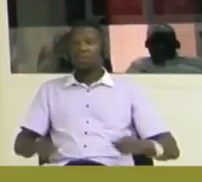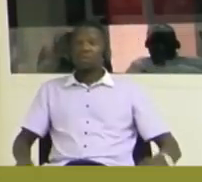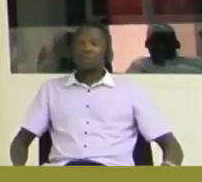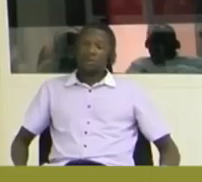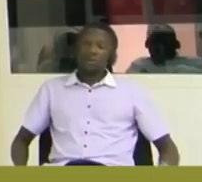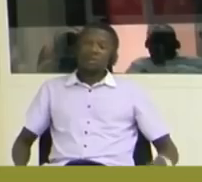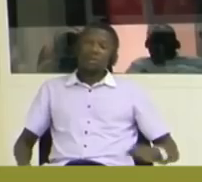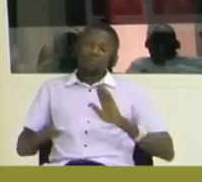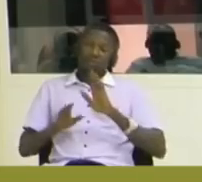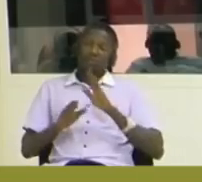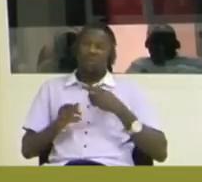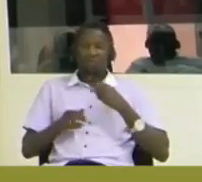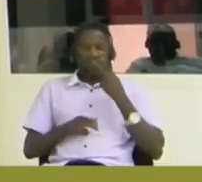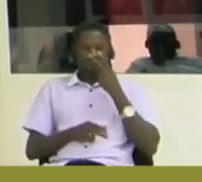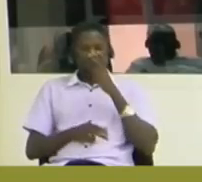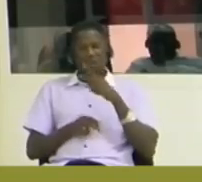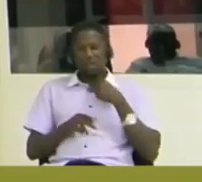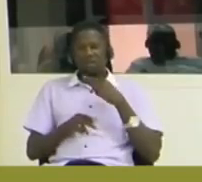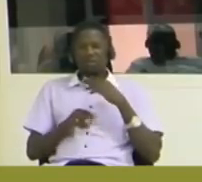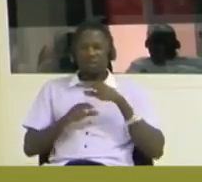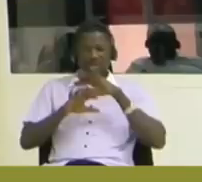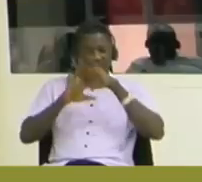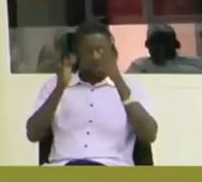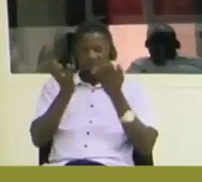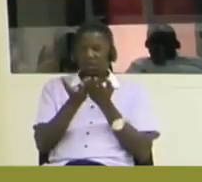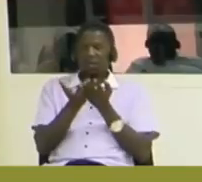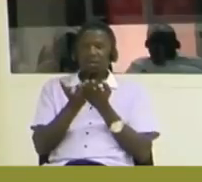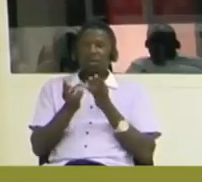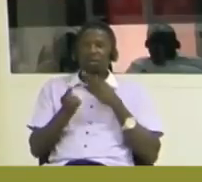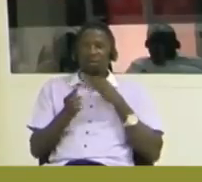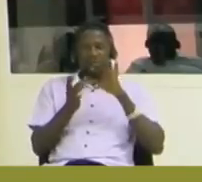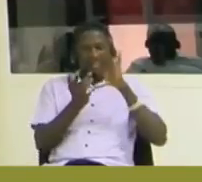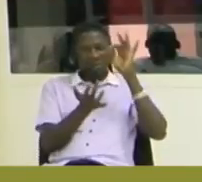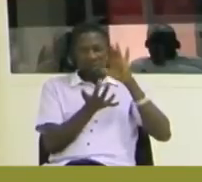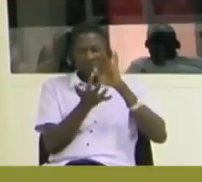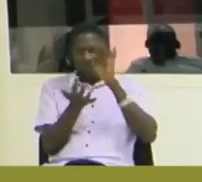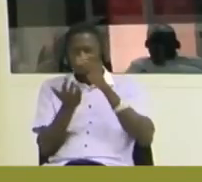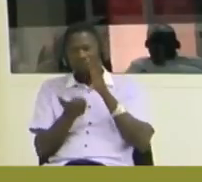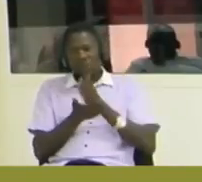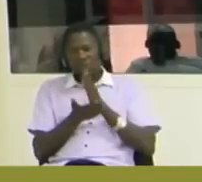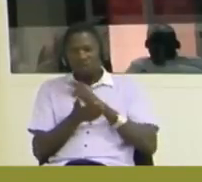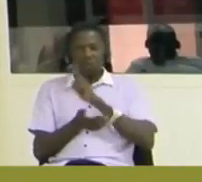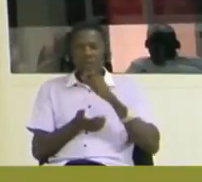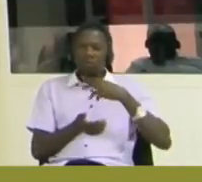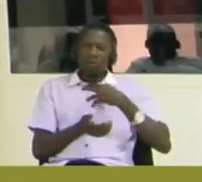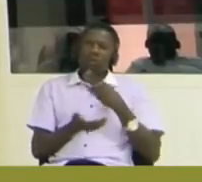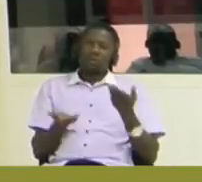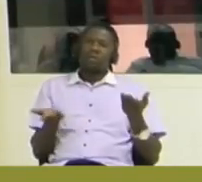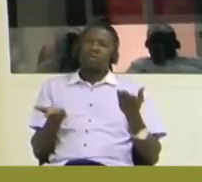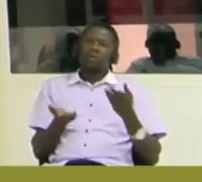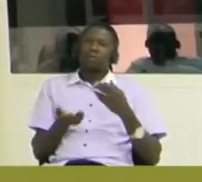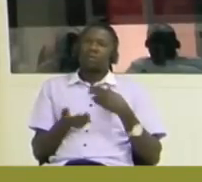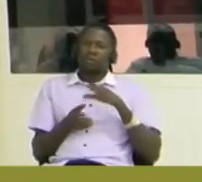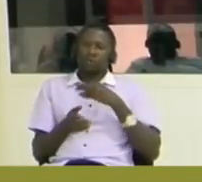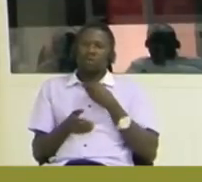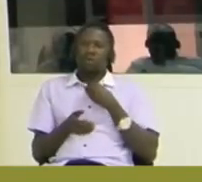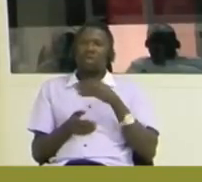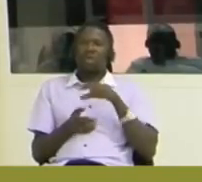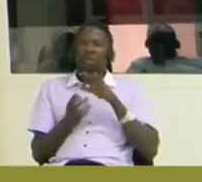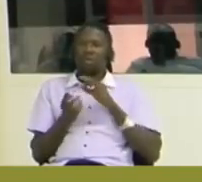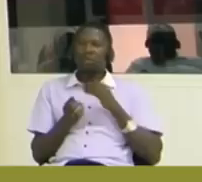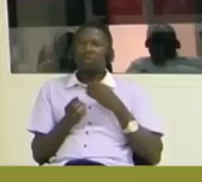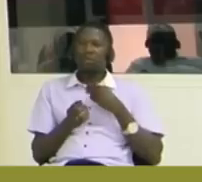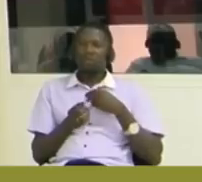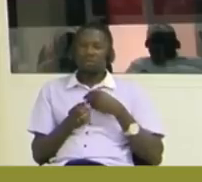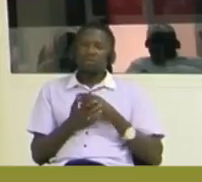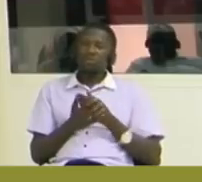We have to look at the evidence in totality. We just cannot cherry pick exactly what we want. I will allow you to indulge